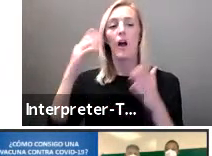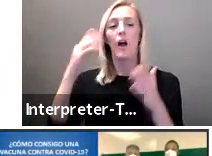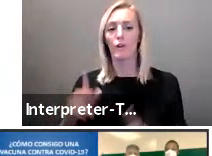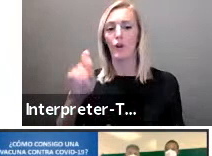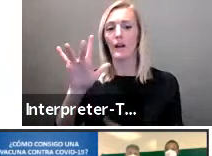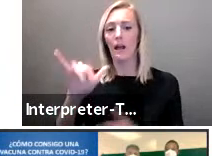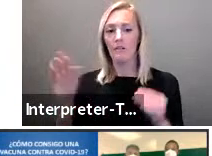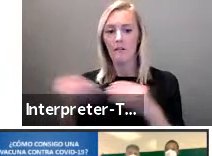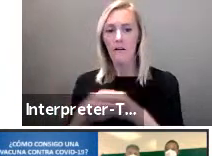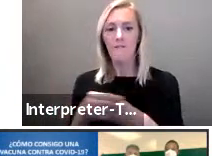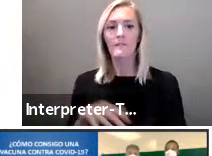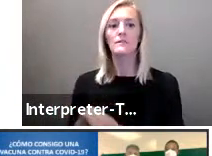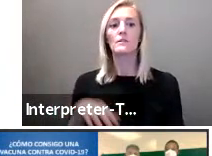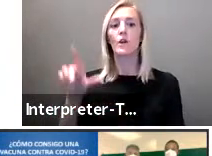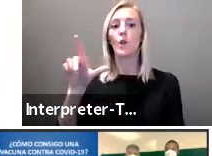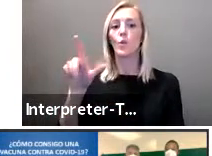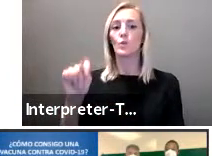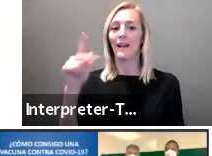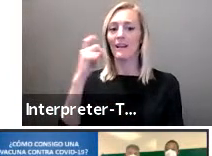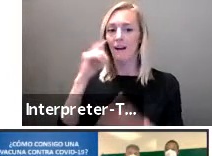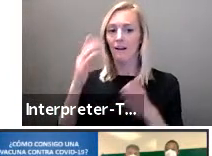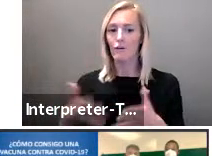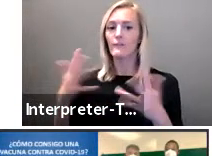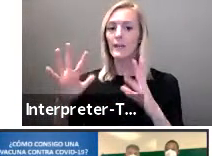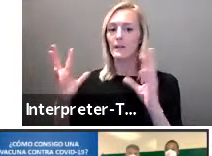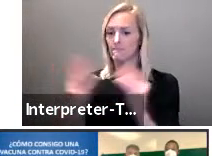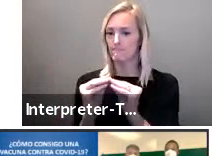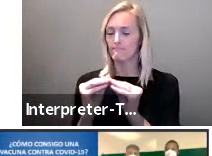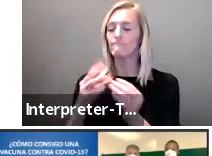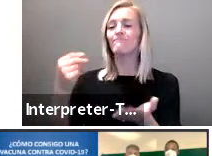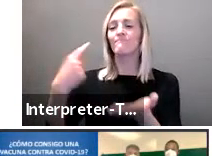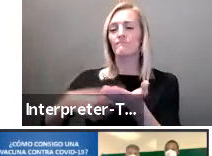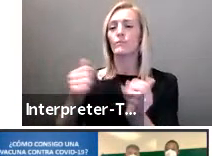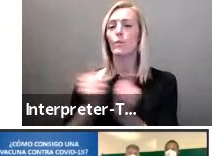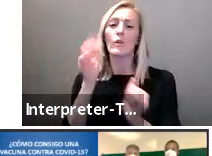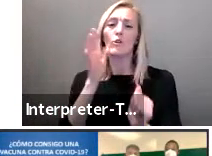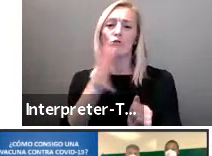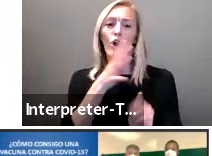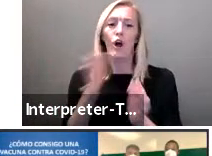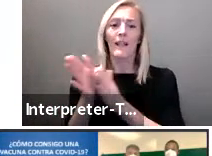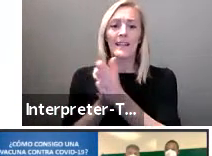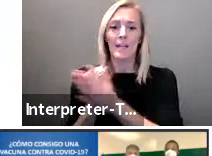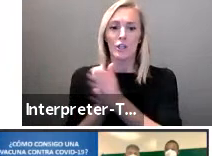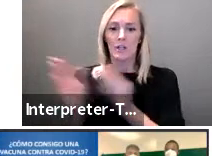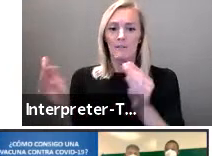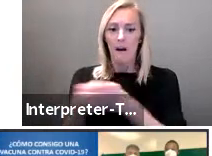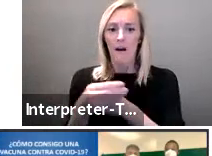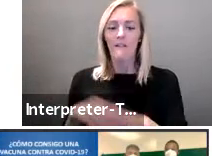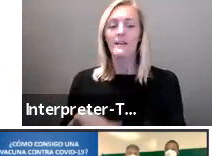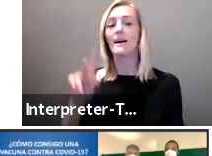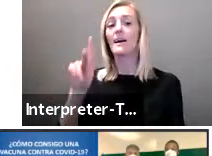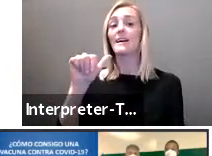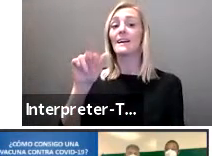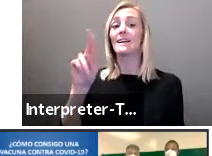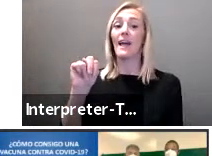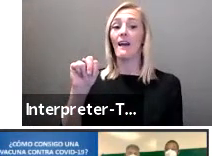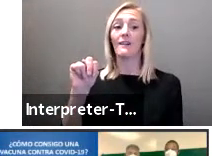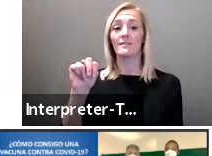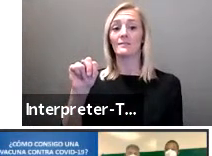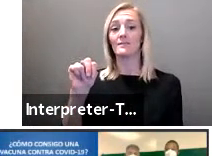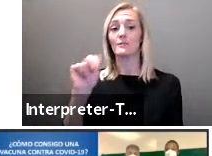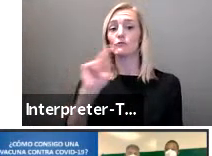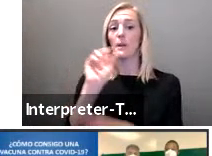governors. We met with him and discussed this with the Rural Initiative. Kansas Beat the Virus team, we